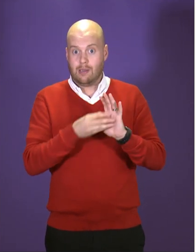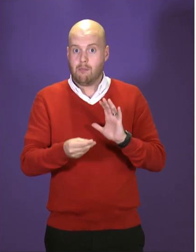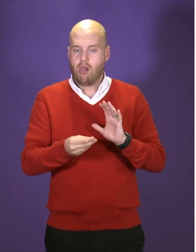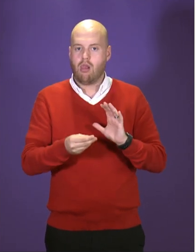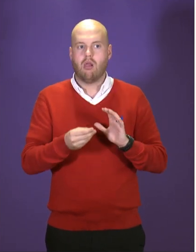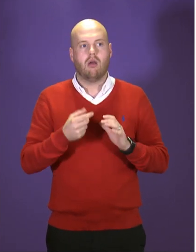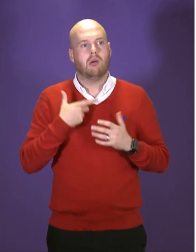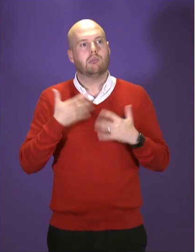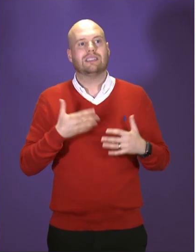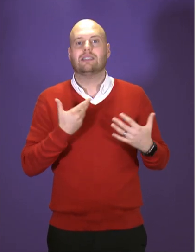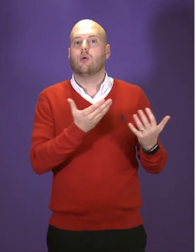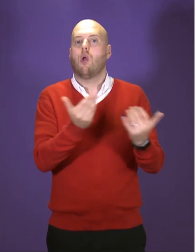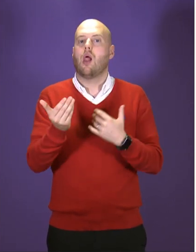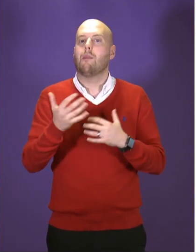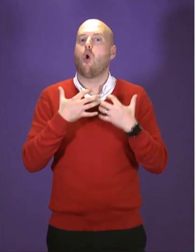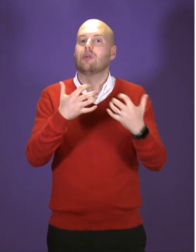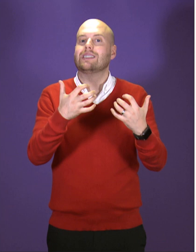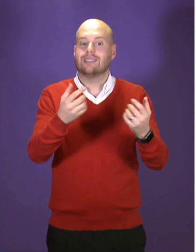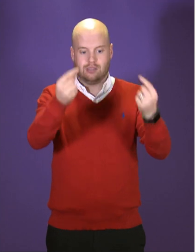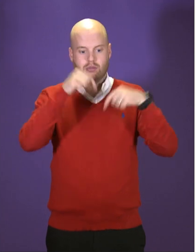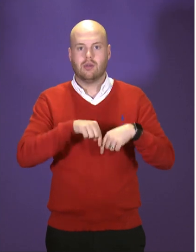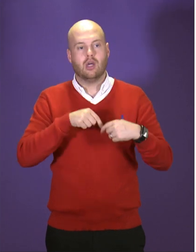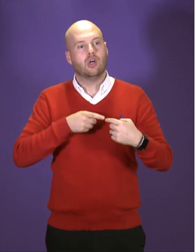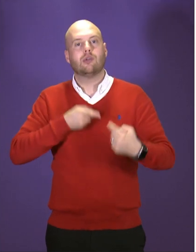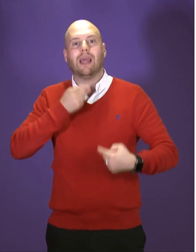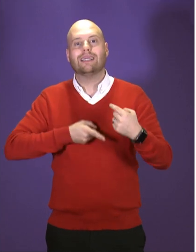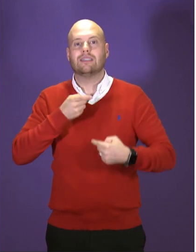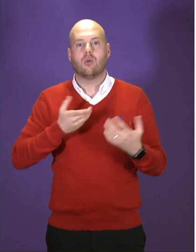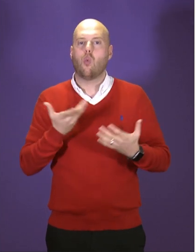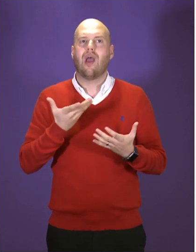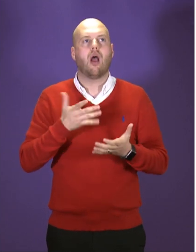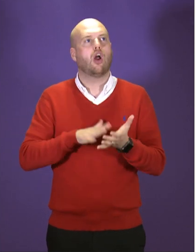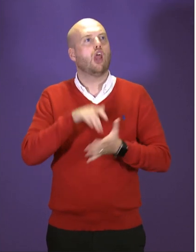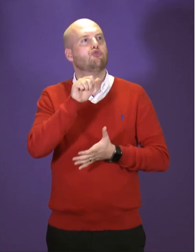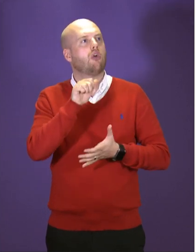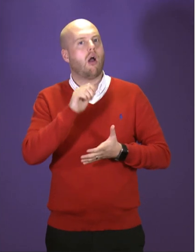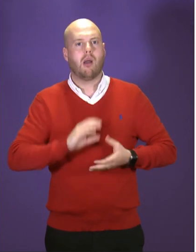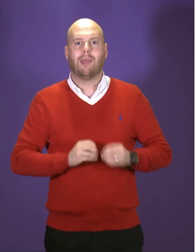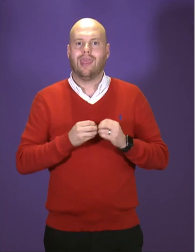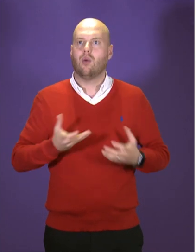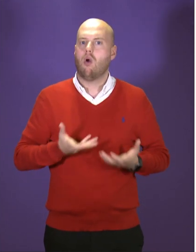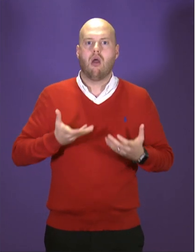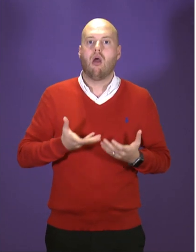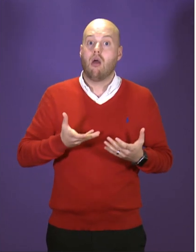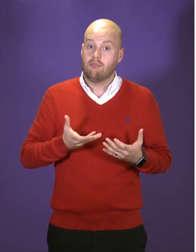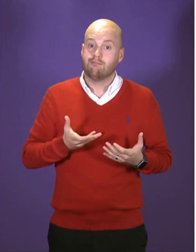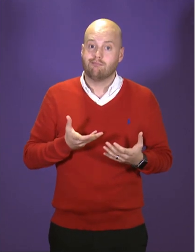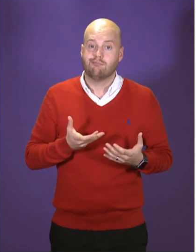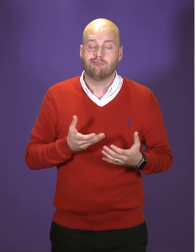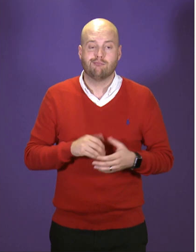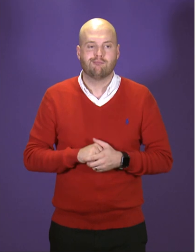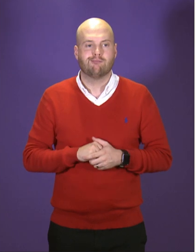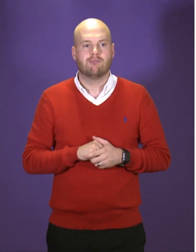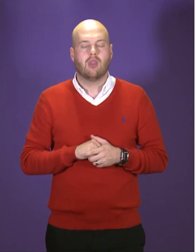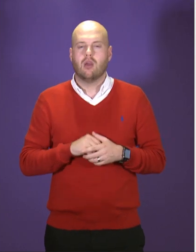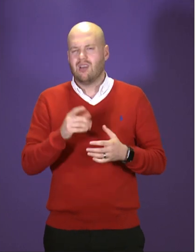audiences to debate where culture gets made. There is so much that's positive about our